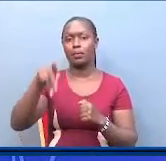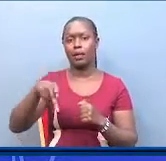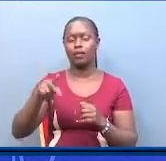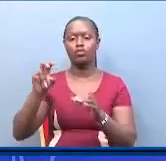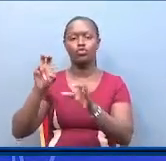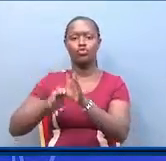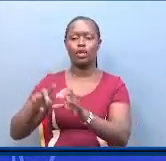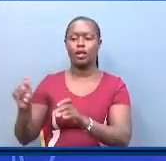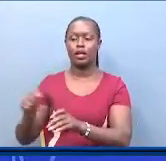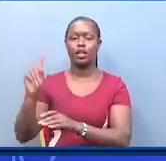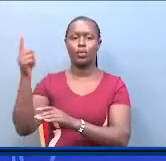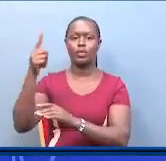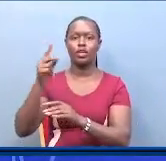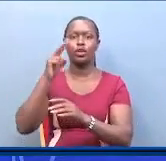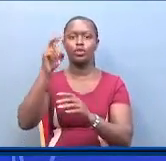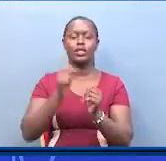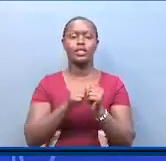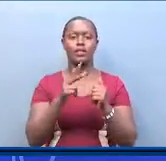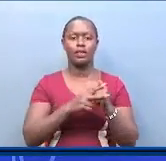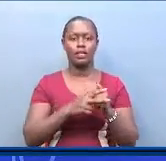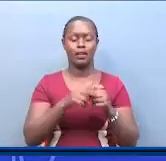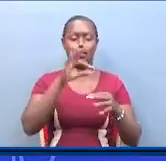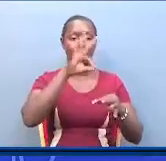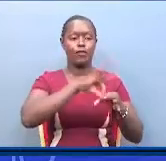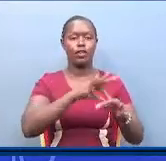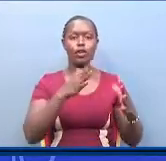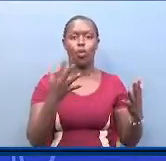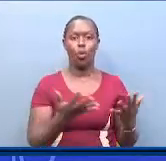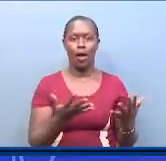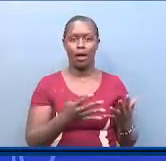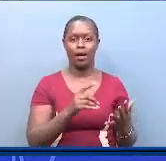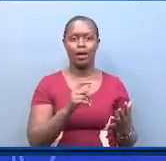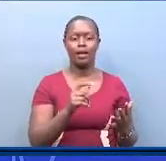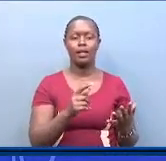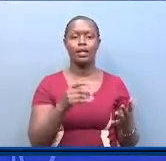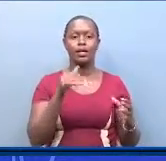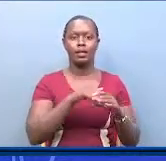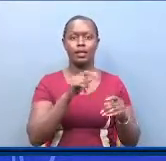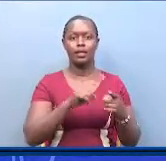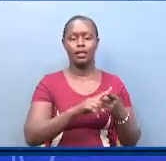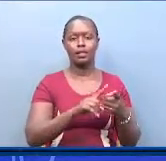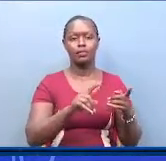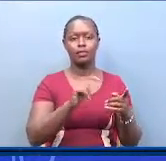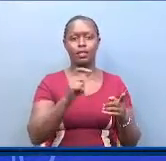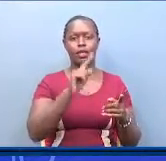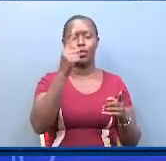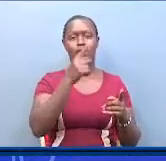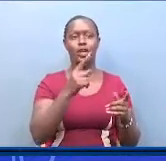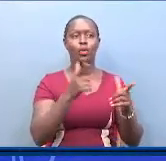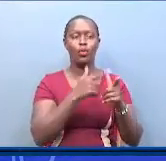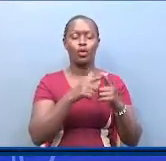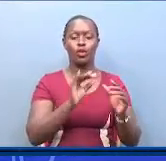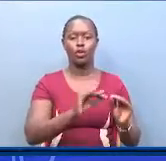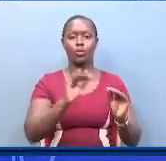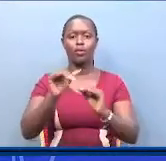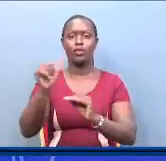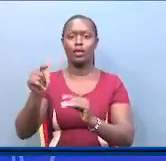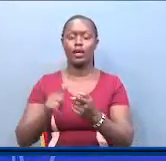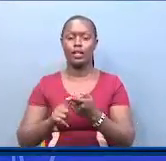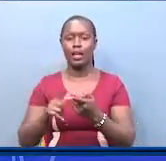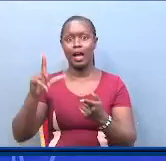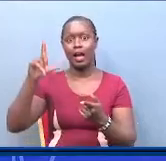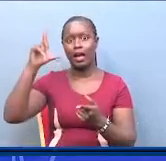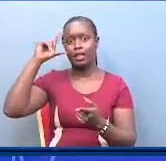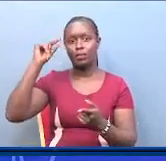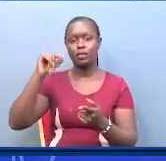Kwanza. In 2017, they delivered that voter basket into Kenya Kwanza. When you go to the other vote basket that was delivered in the Coast